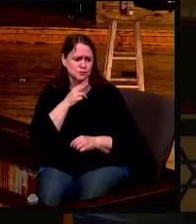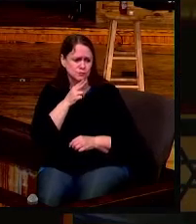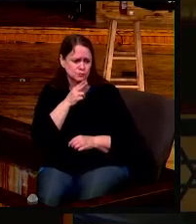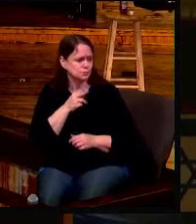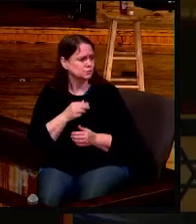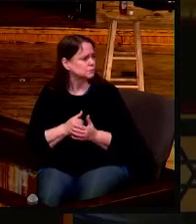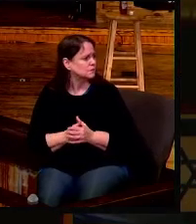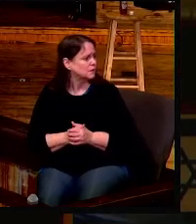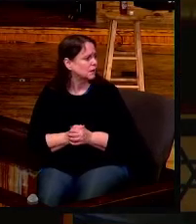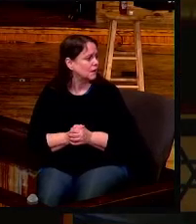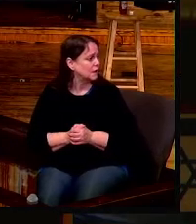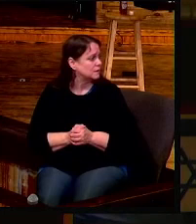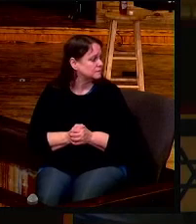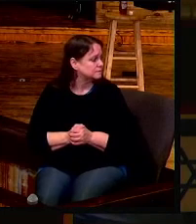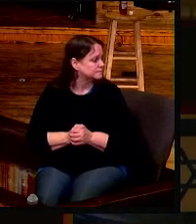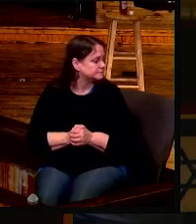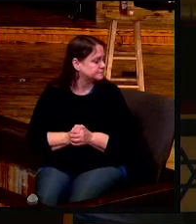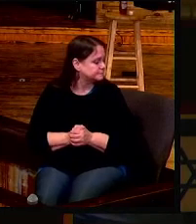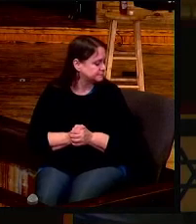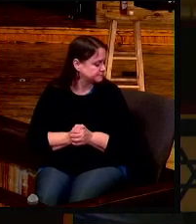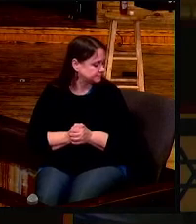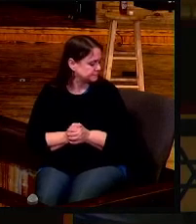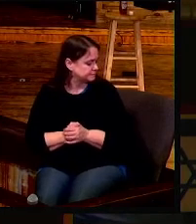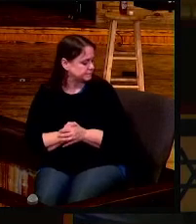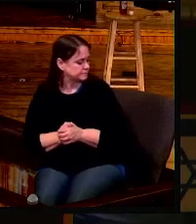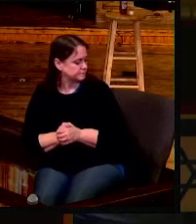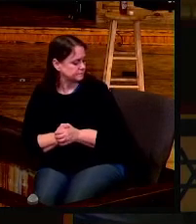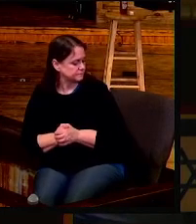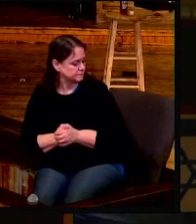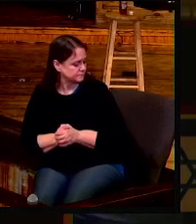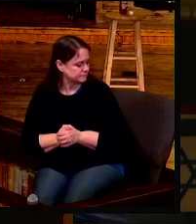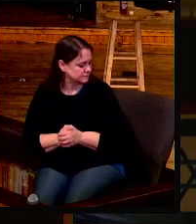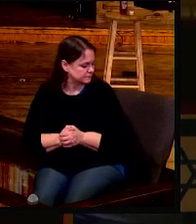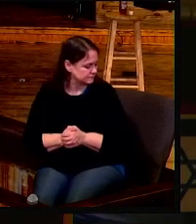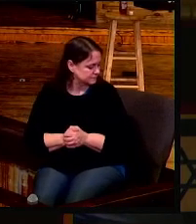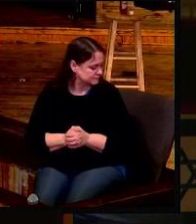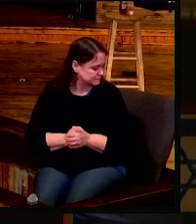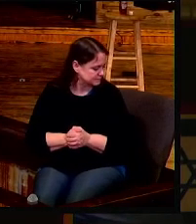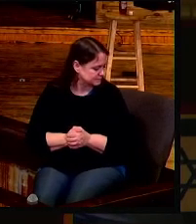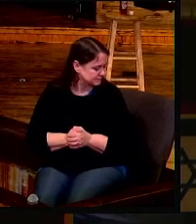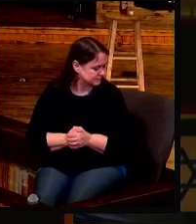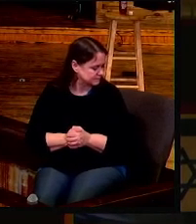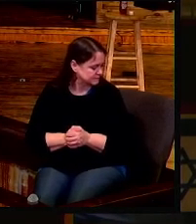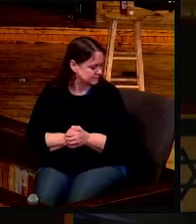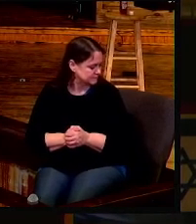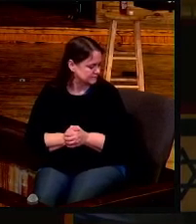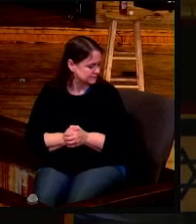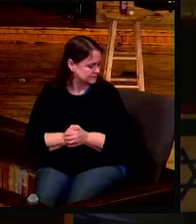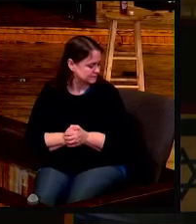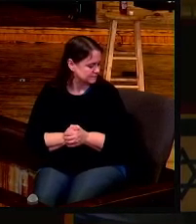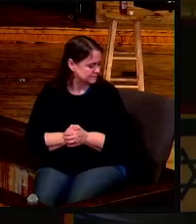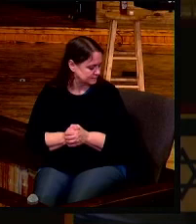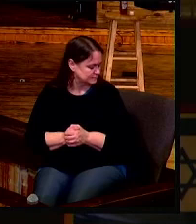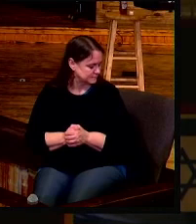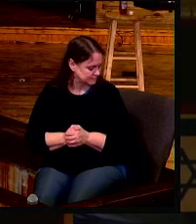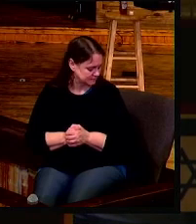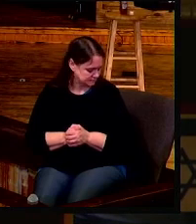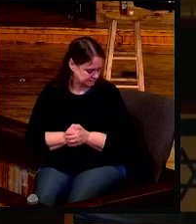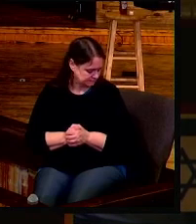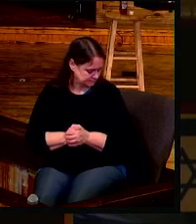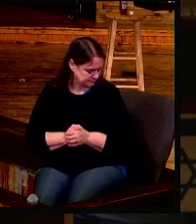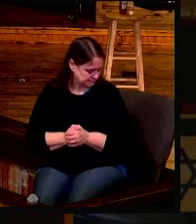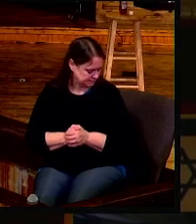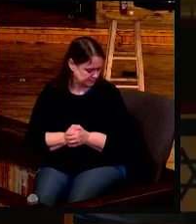but your brain's going to translate it to be somewhat unfriendly or rude, because that was your